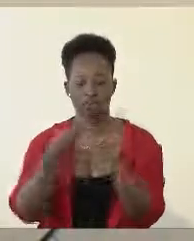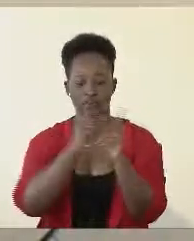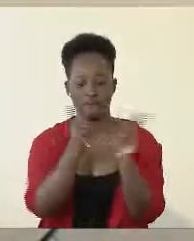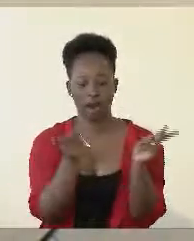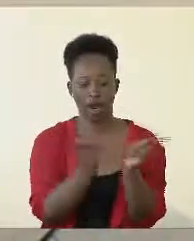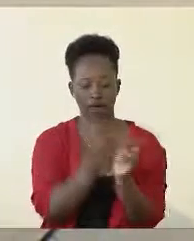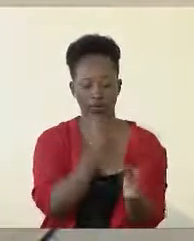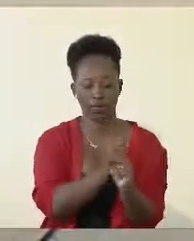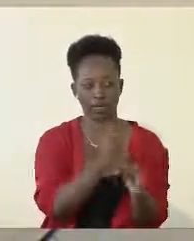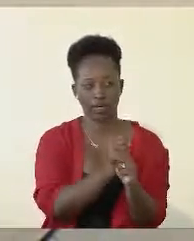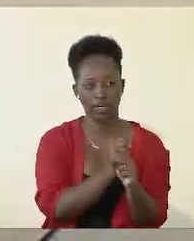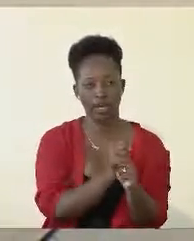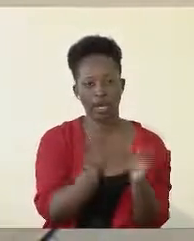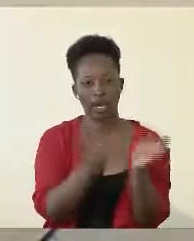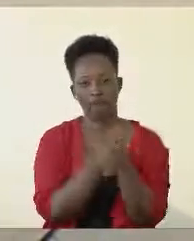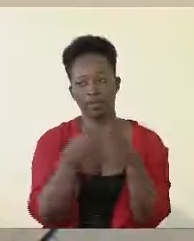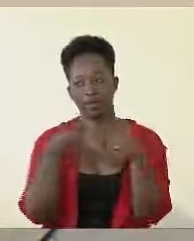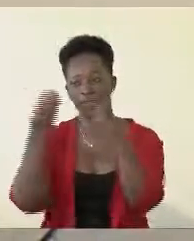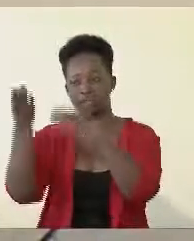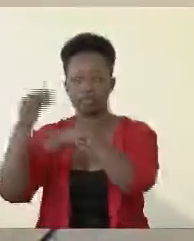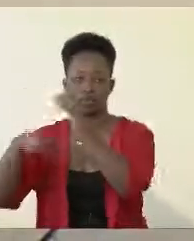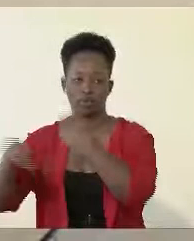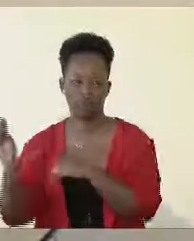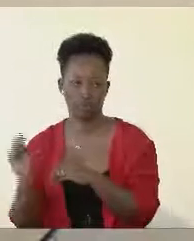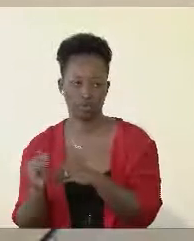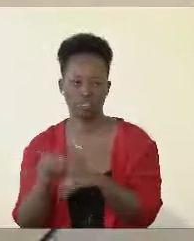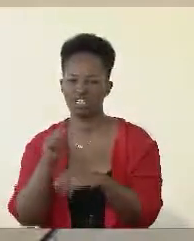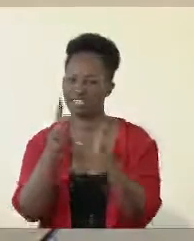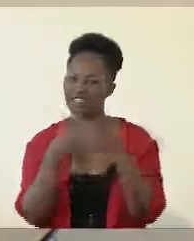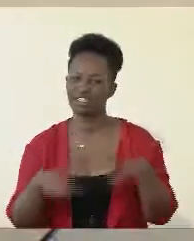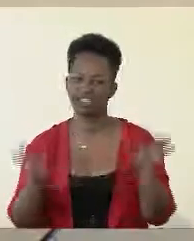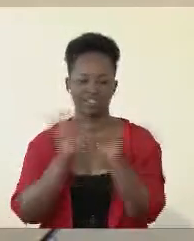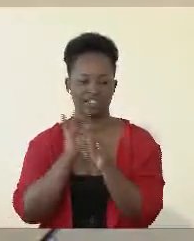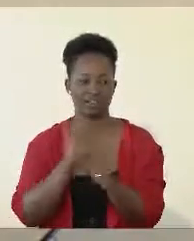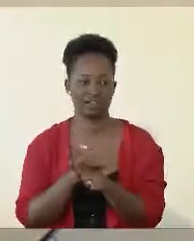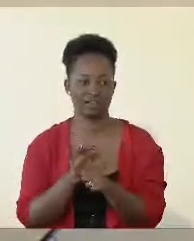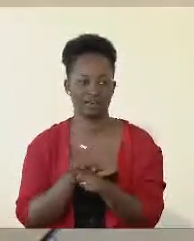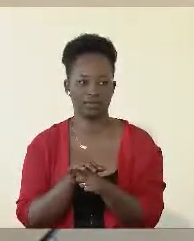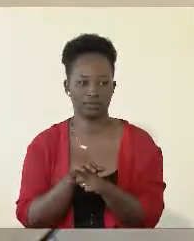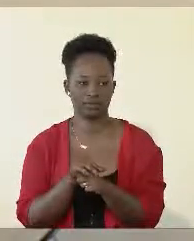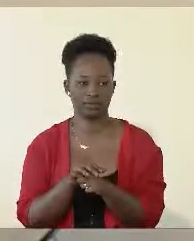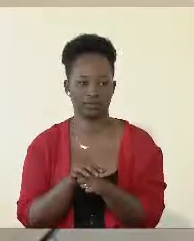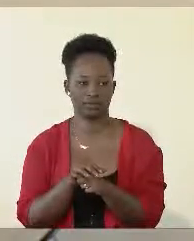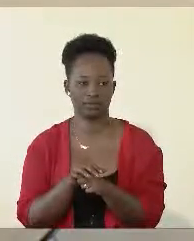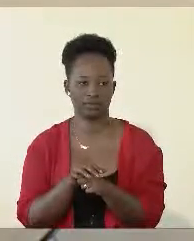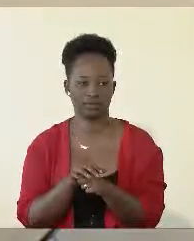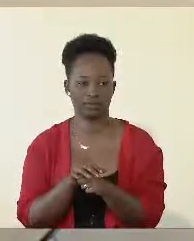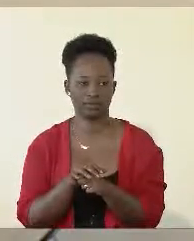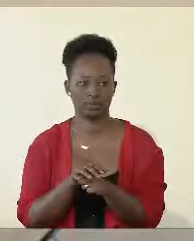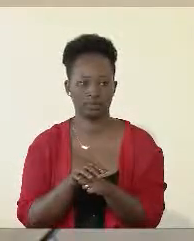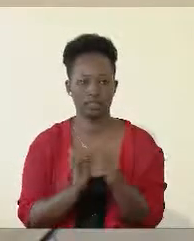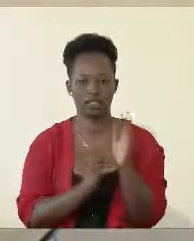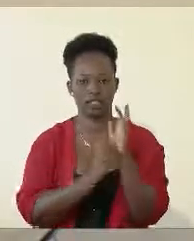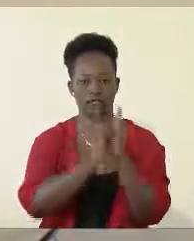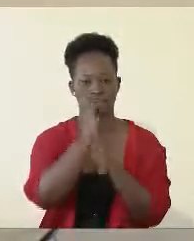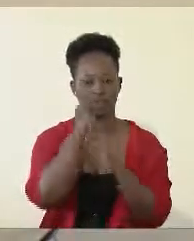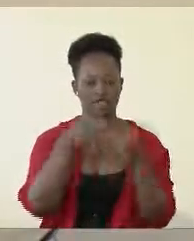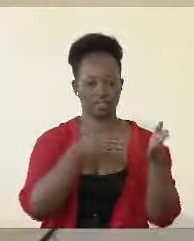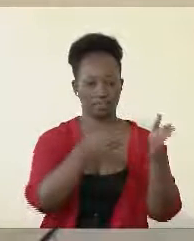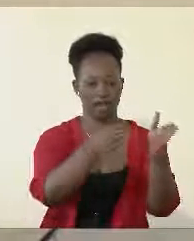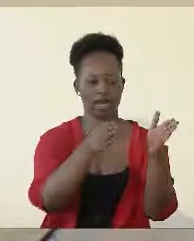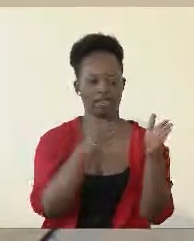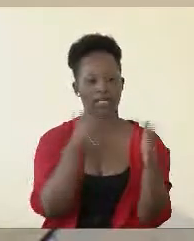have presence of well-developed infrastructure, e.g. roads. Presence of